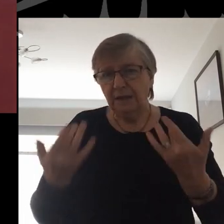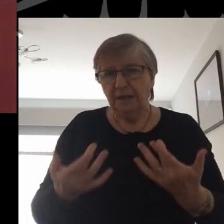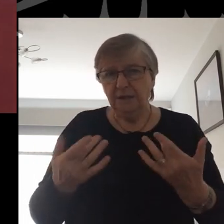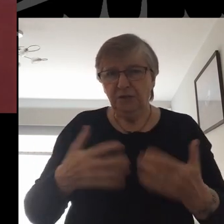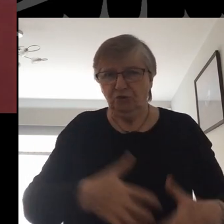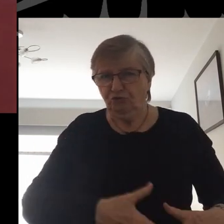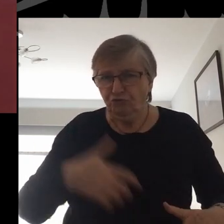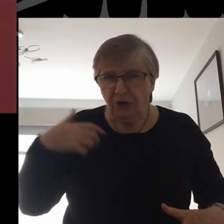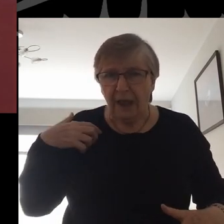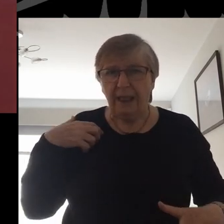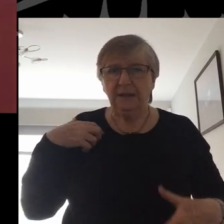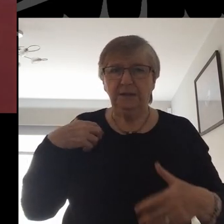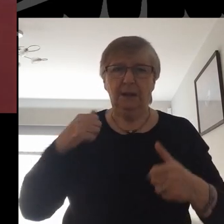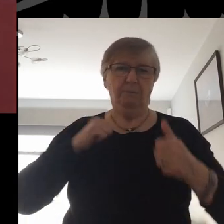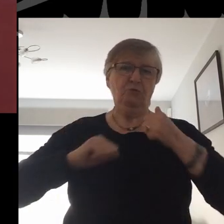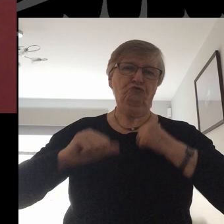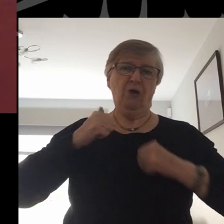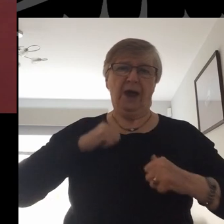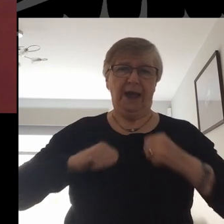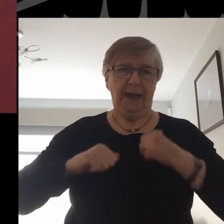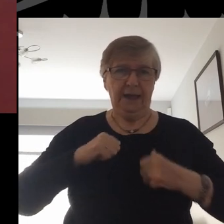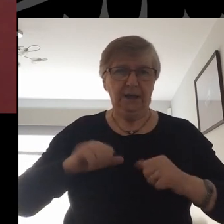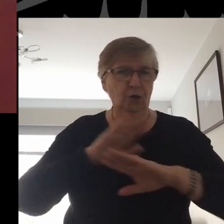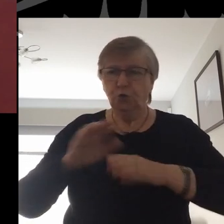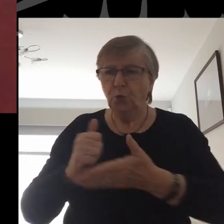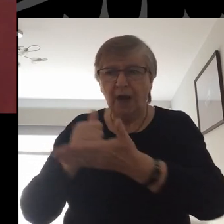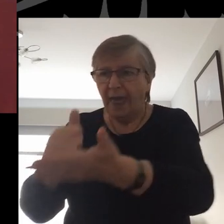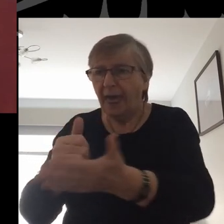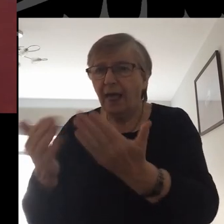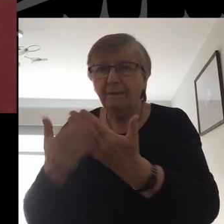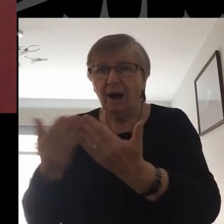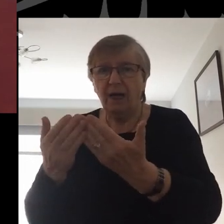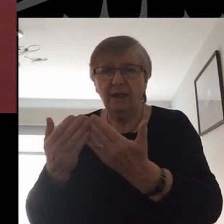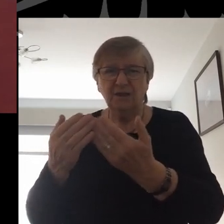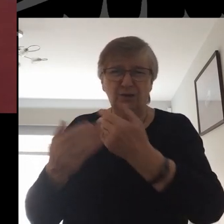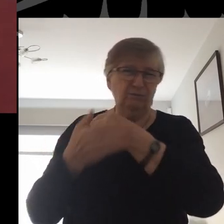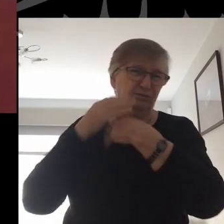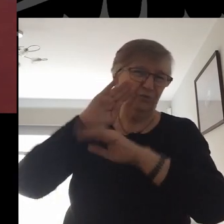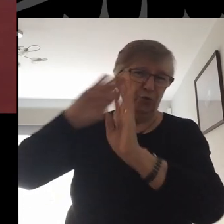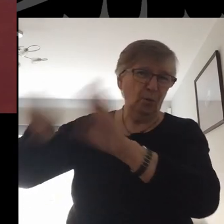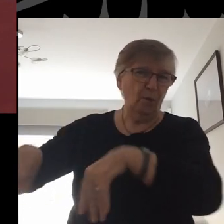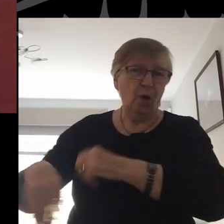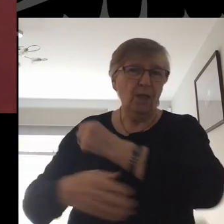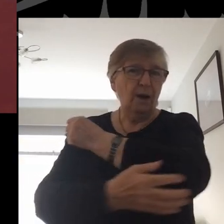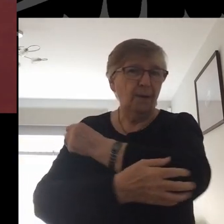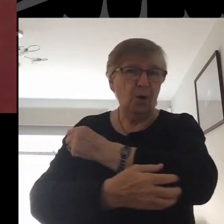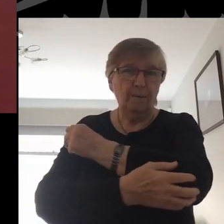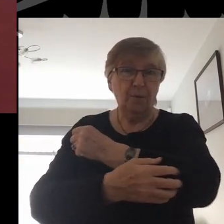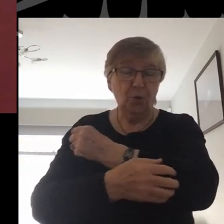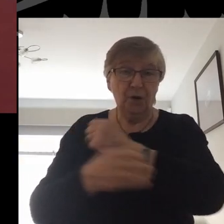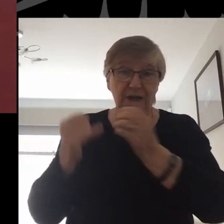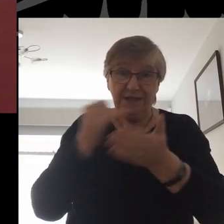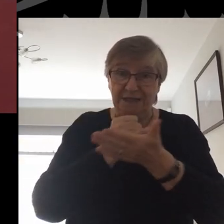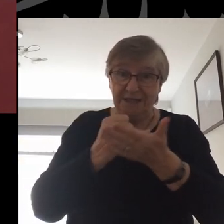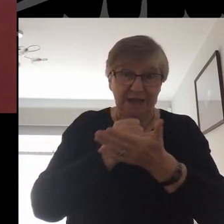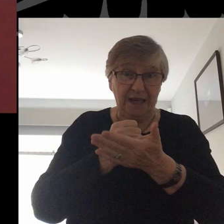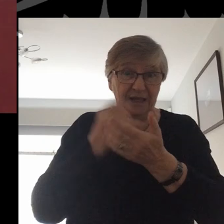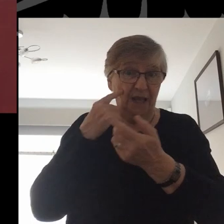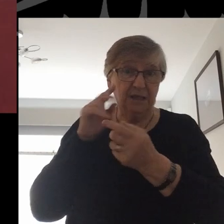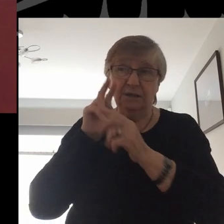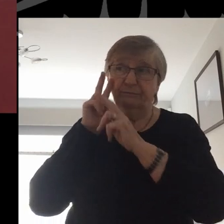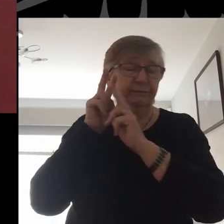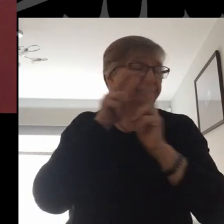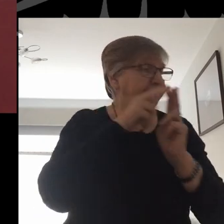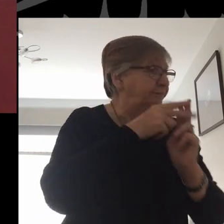when we don't do enough to help others. Sin is indifference to the poor and the suffering. Sin is just turning a